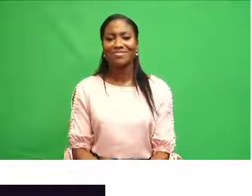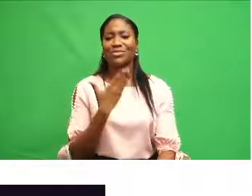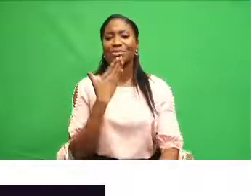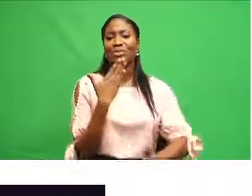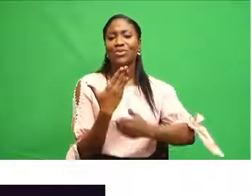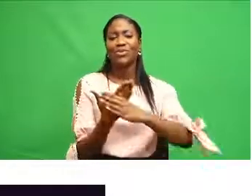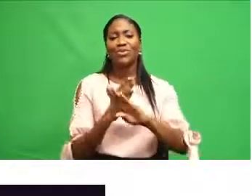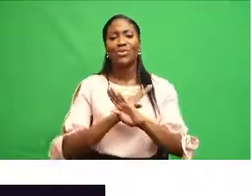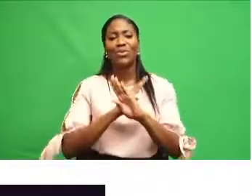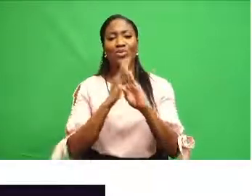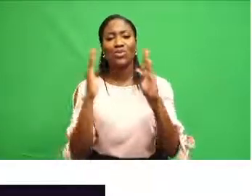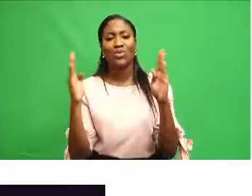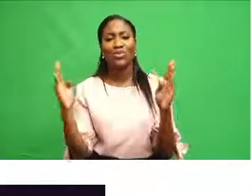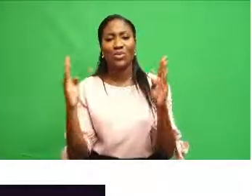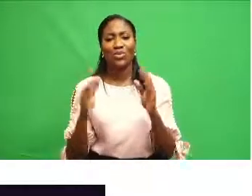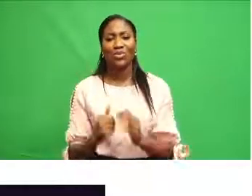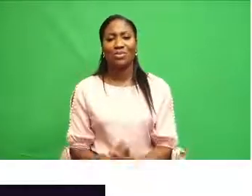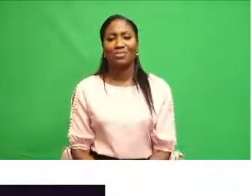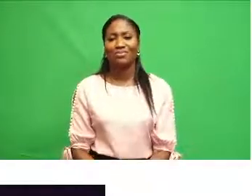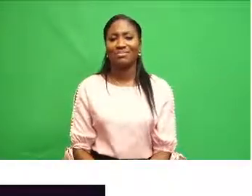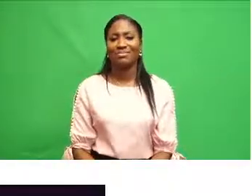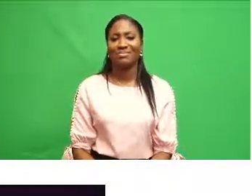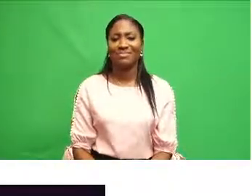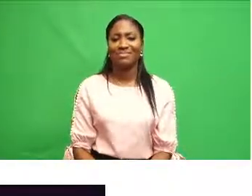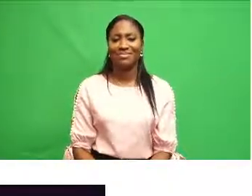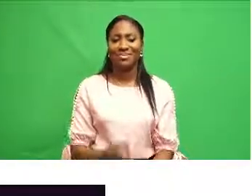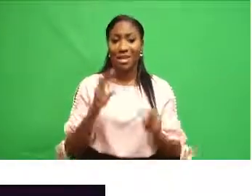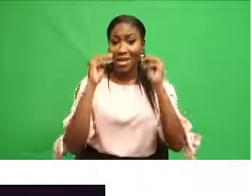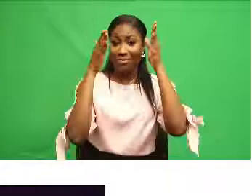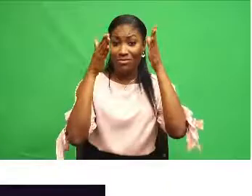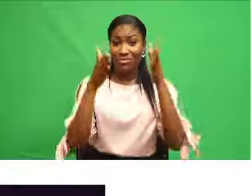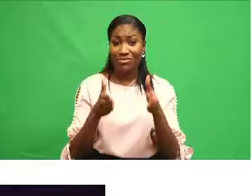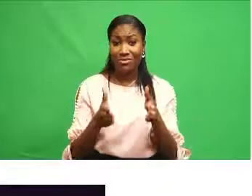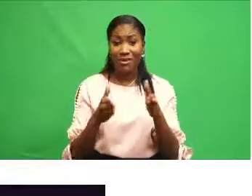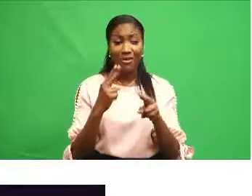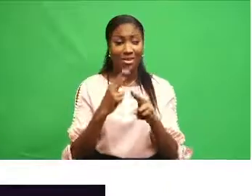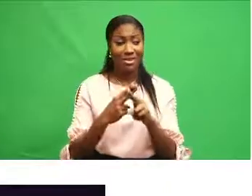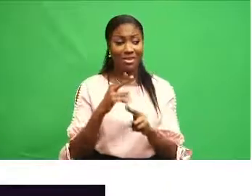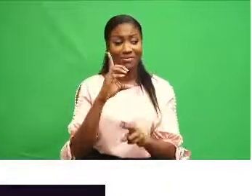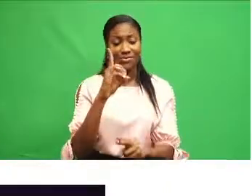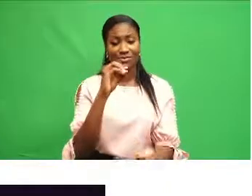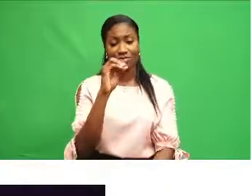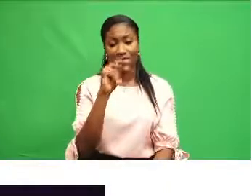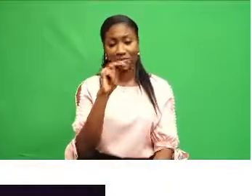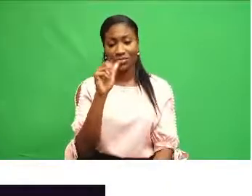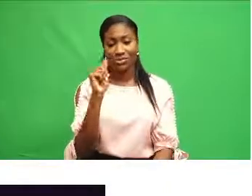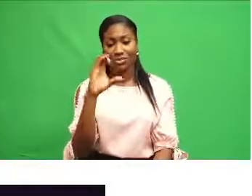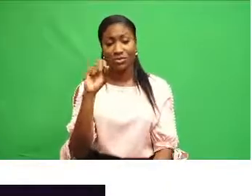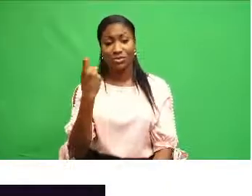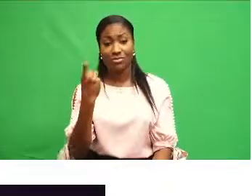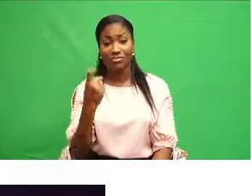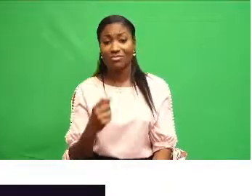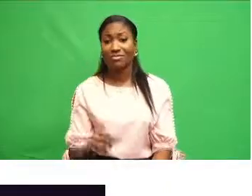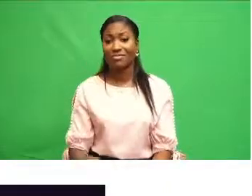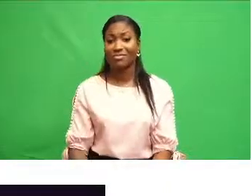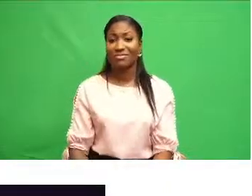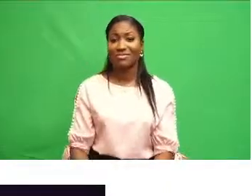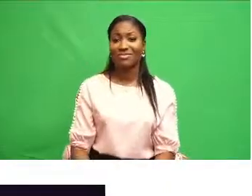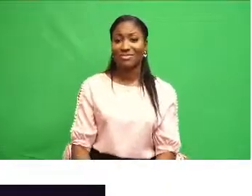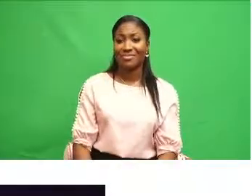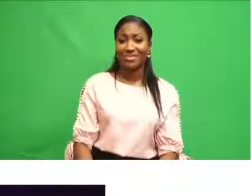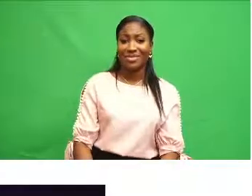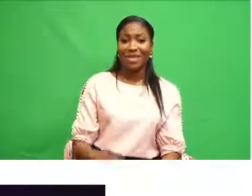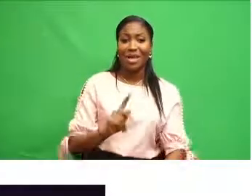Nicole. The Honorable Minister, Donna Cox, my esteemed presenters, Mr. Thomas,